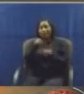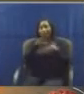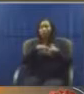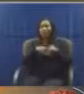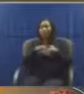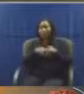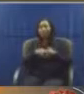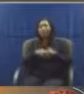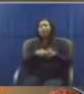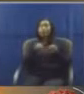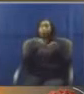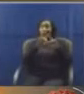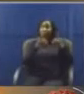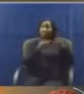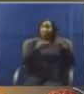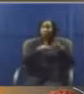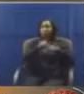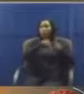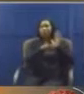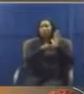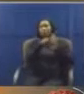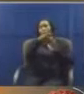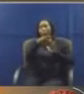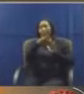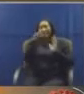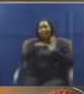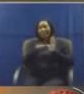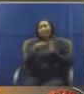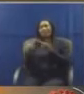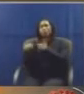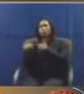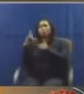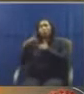of Social Development is responsible for